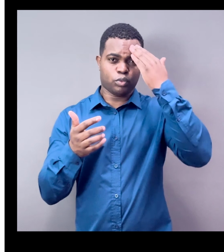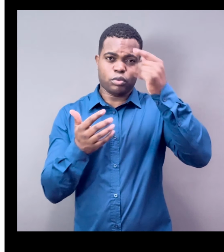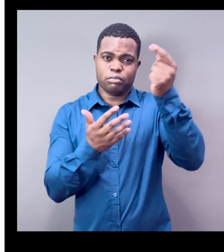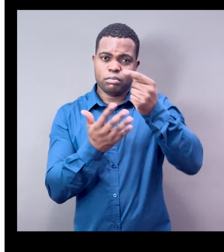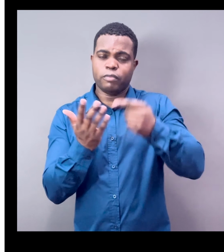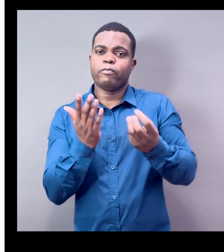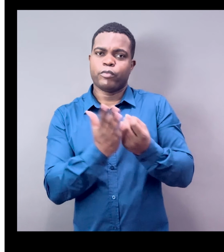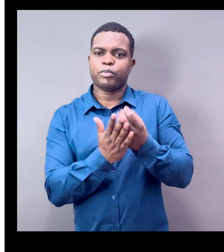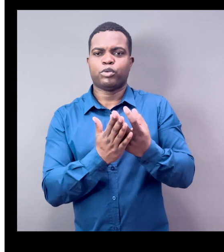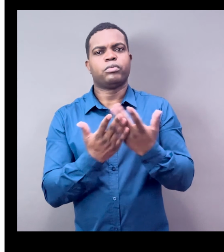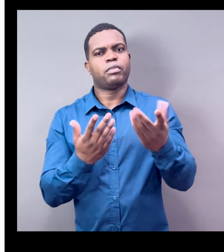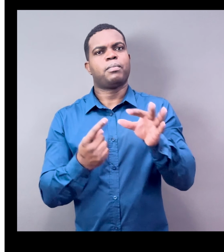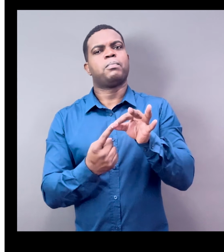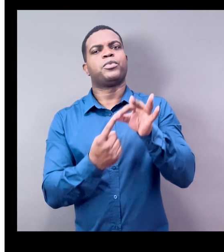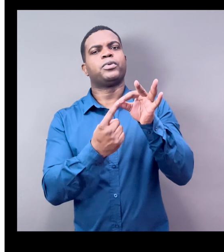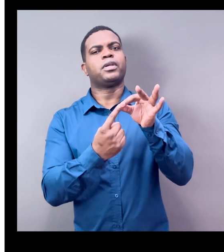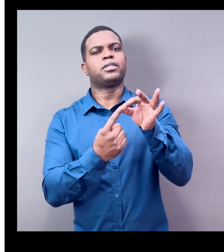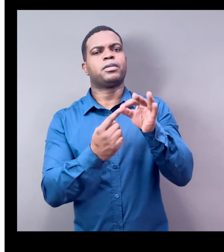want to